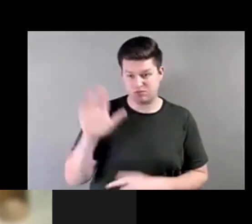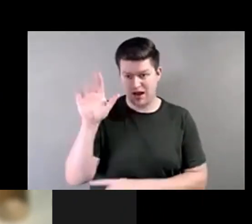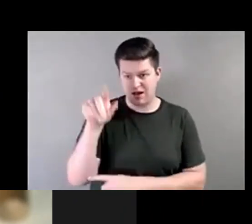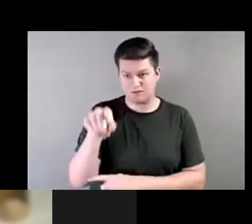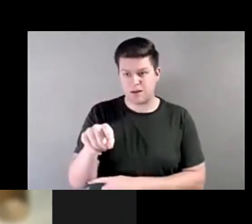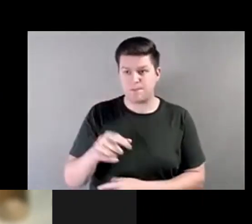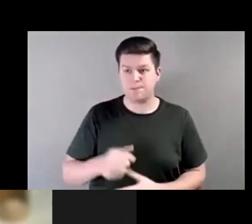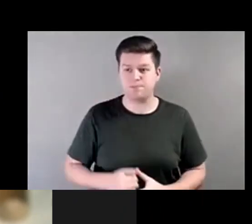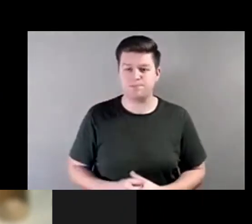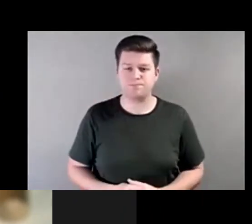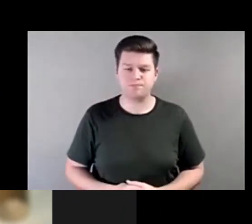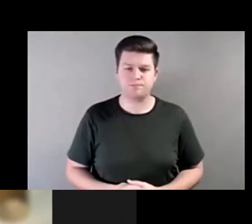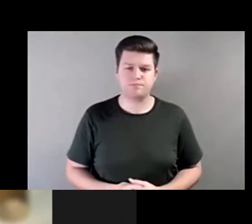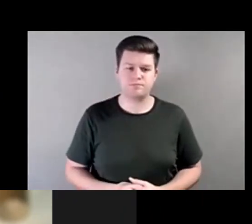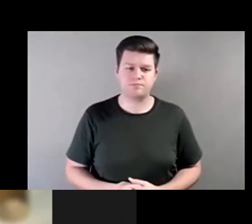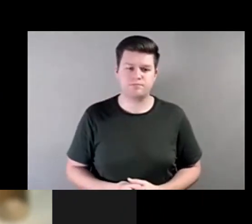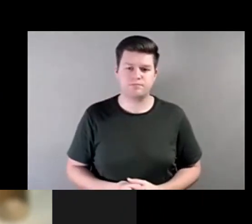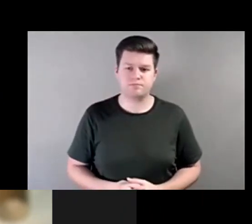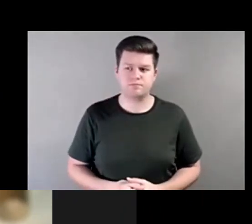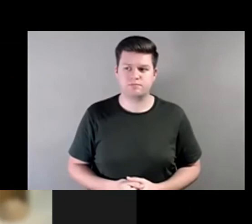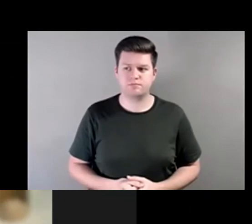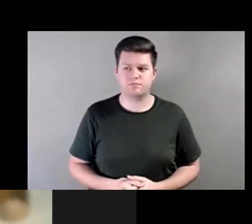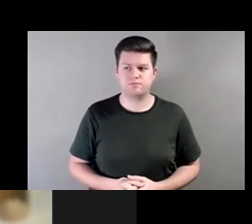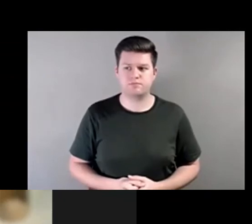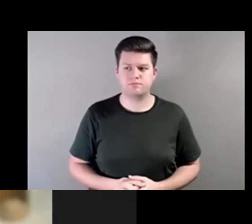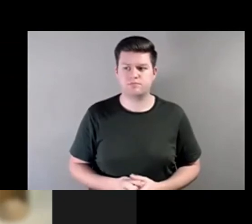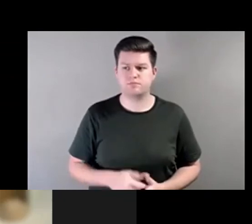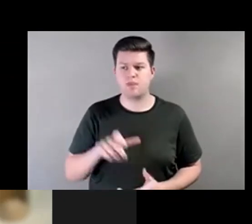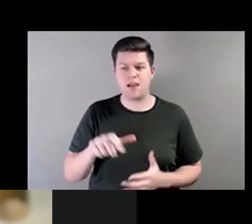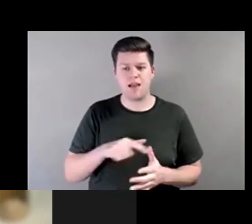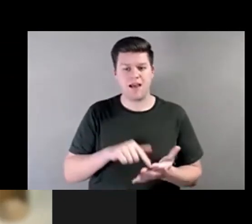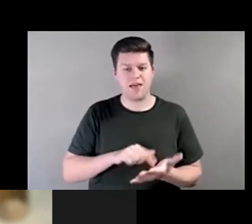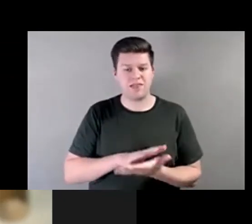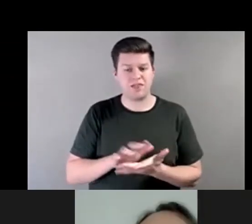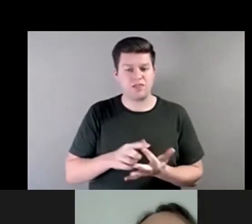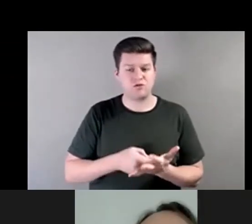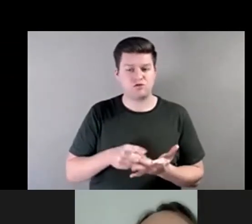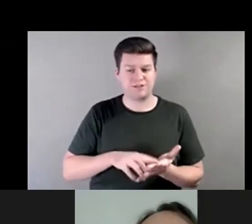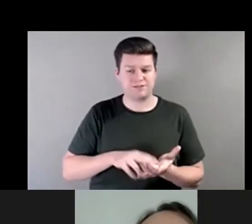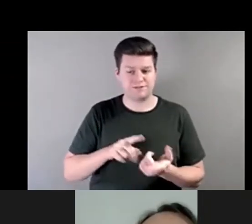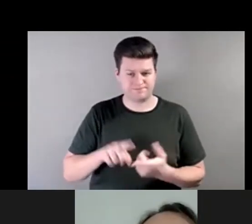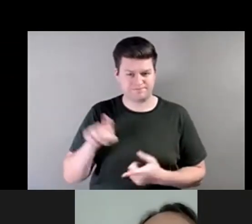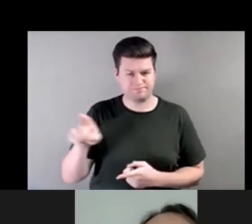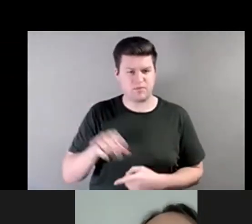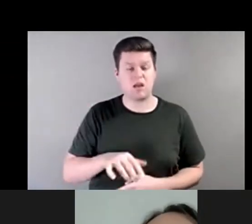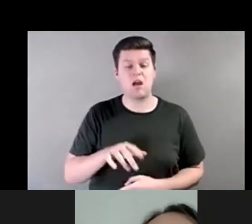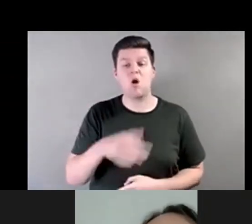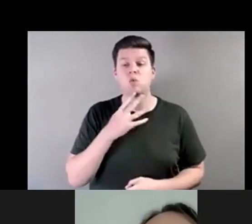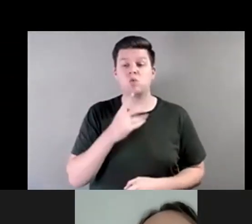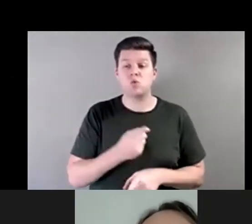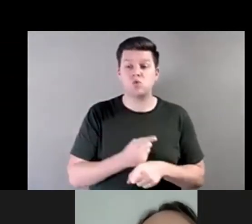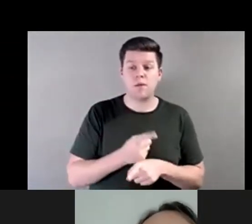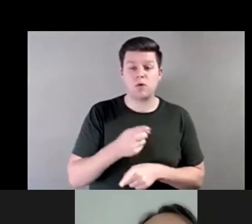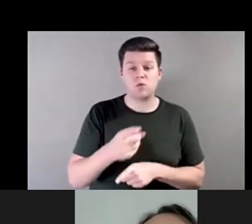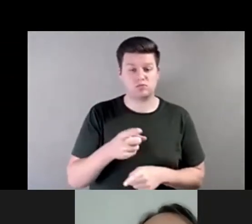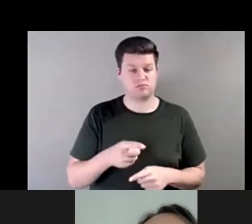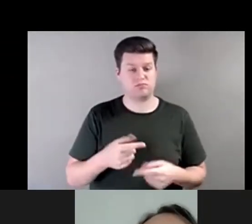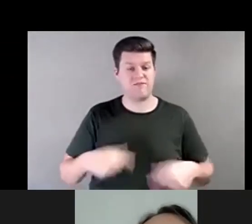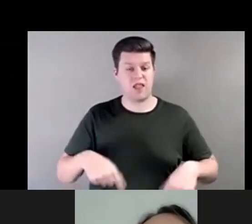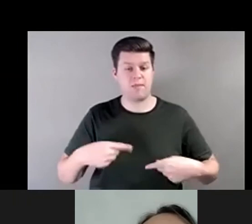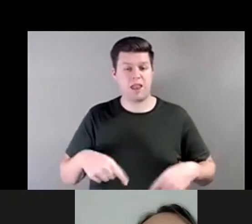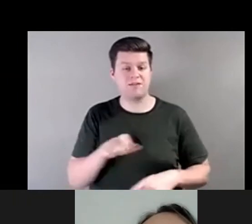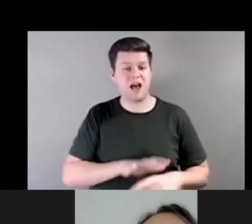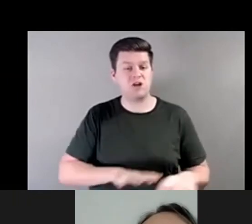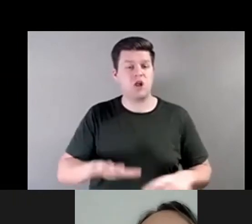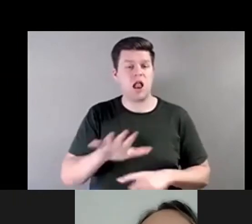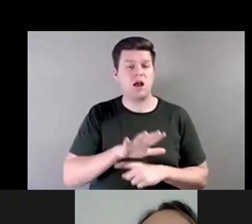you have a question? Oh, hi. Yeah, it was just when you were talking about it being available nationally. I think when